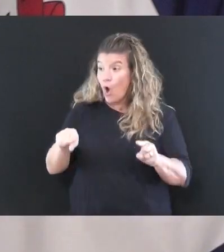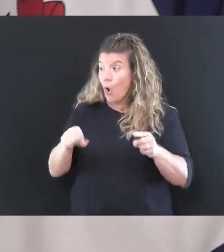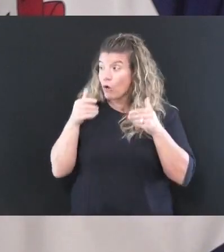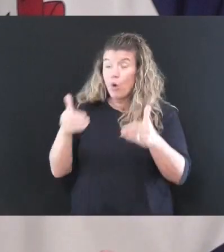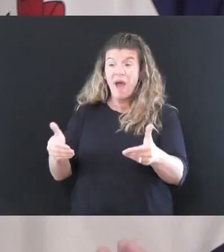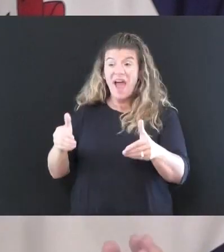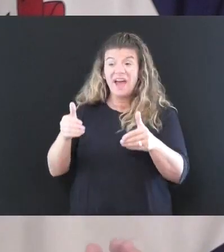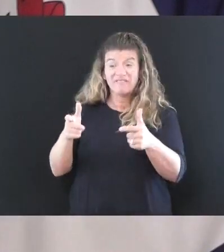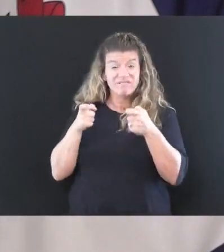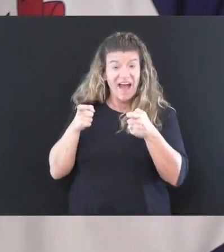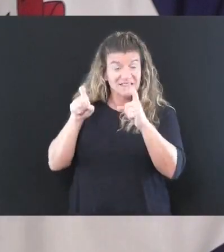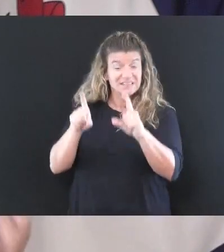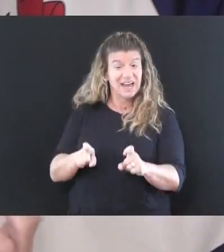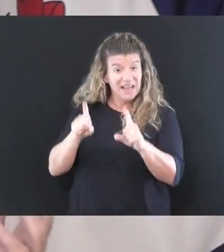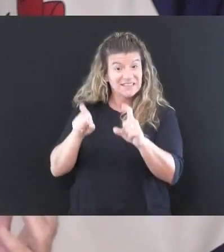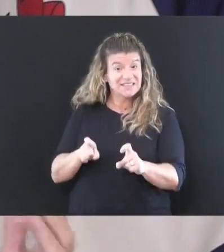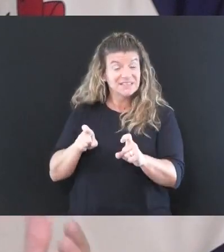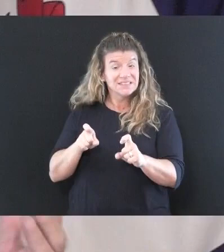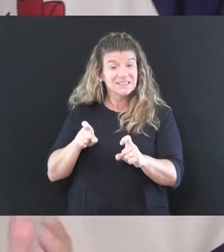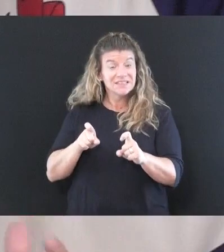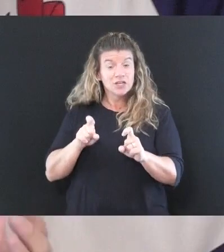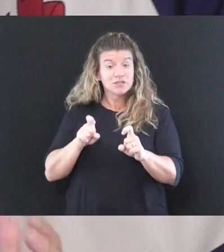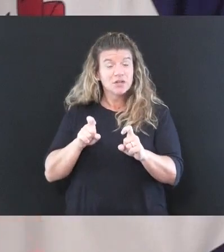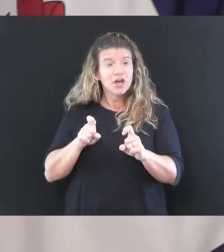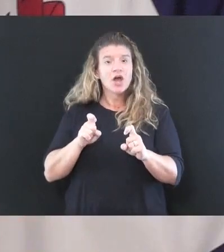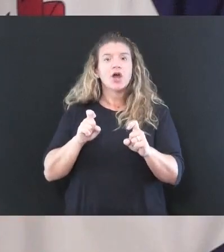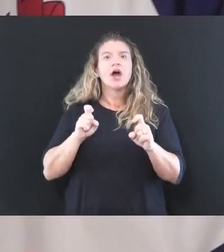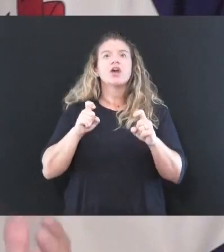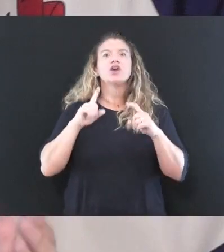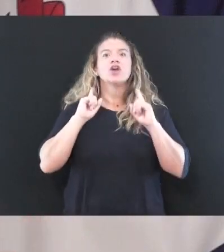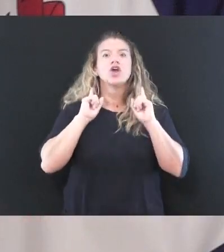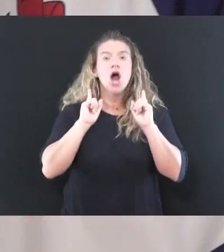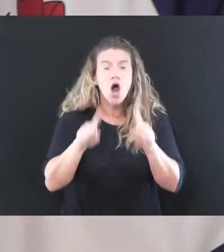it quickly and get out, go